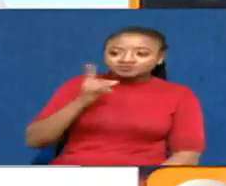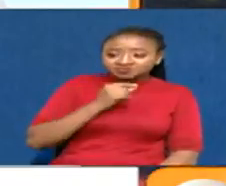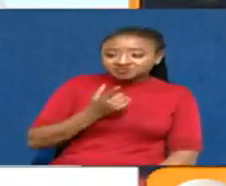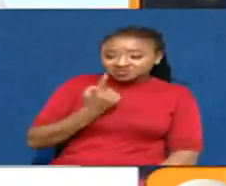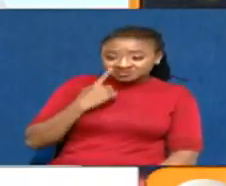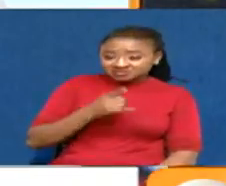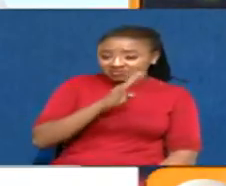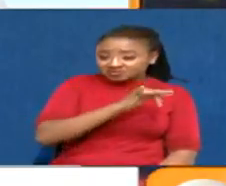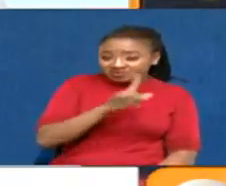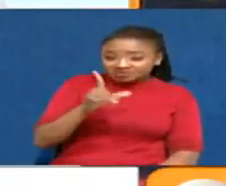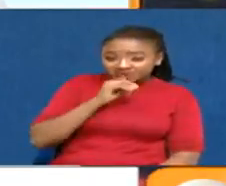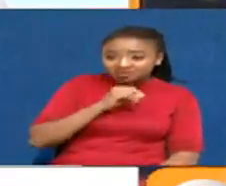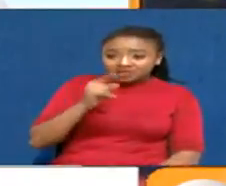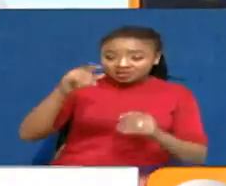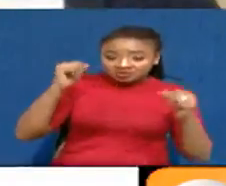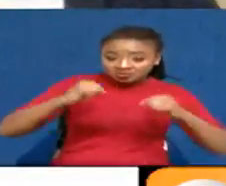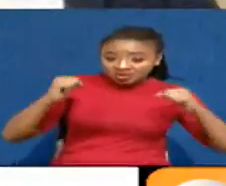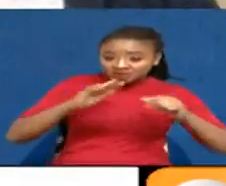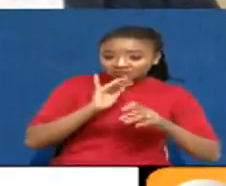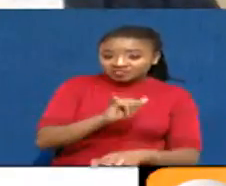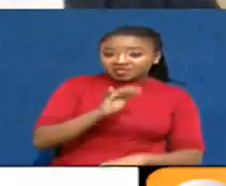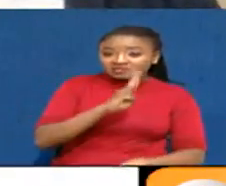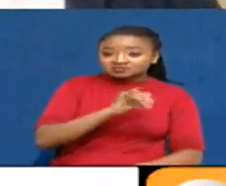is pushing, and are you in agreement with it?